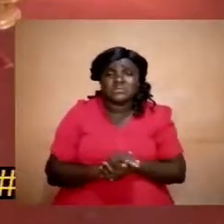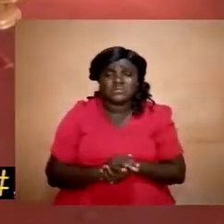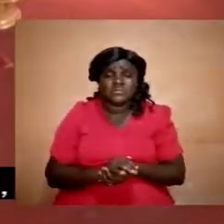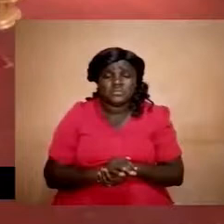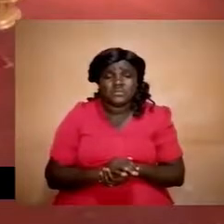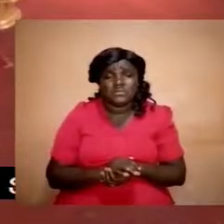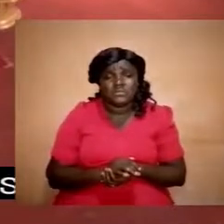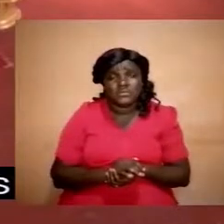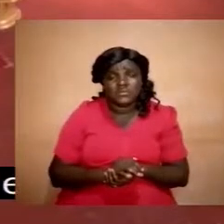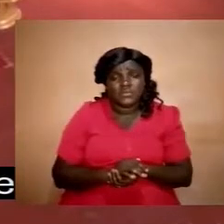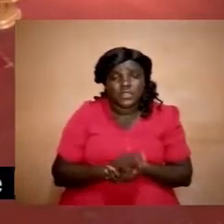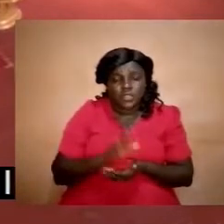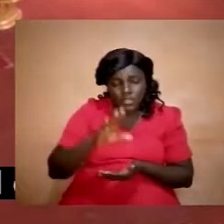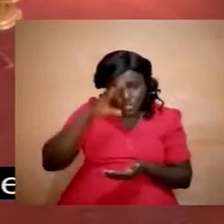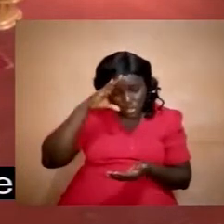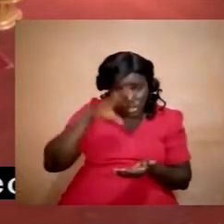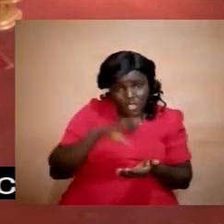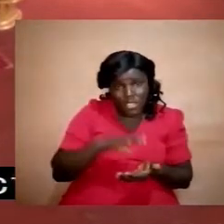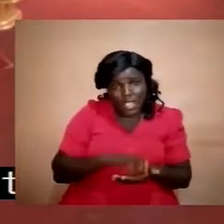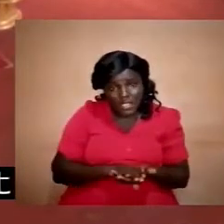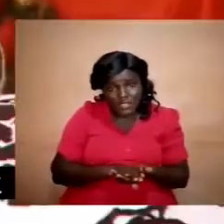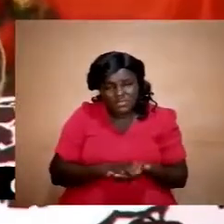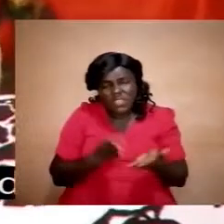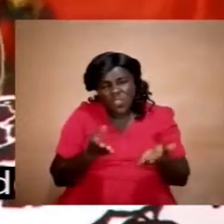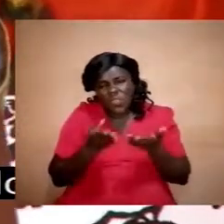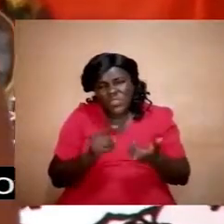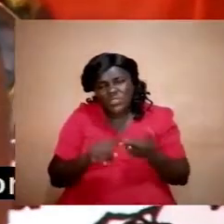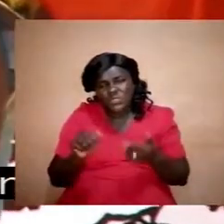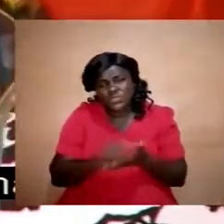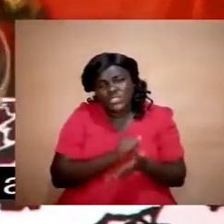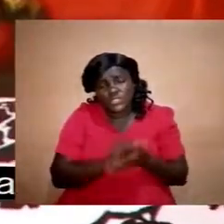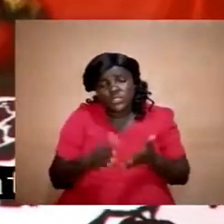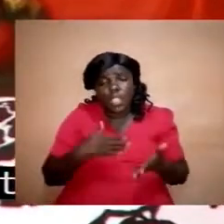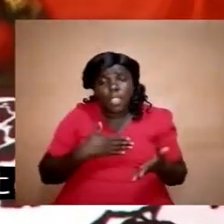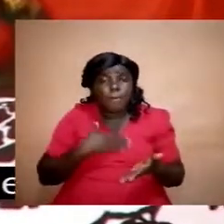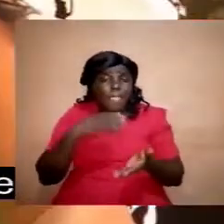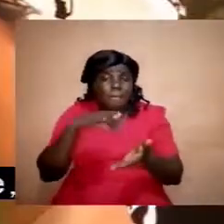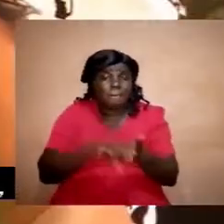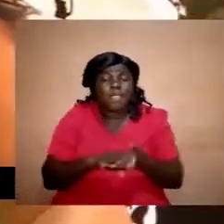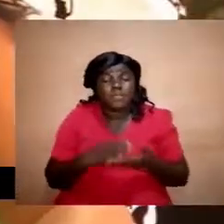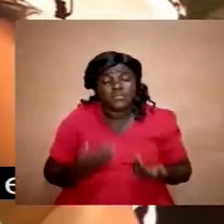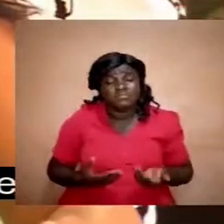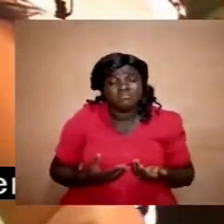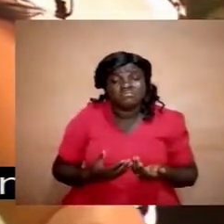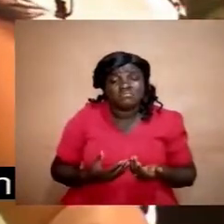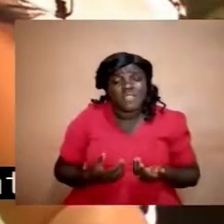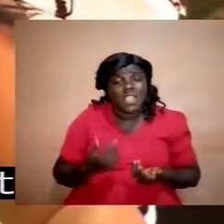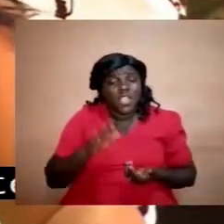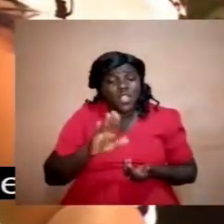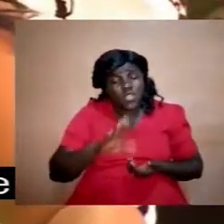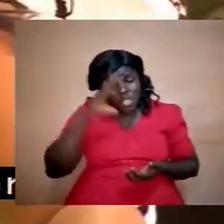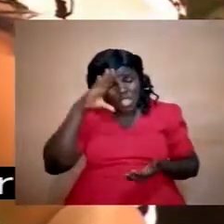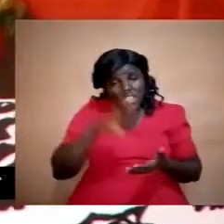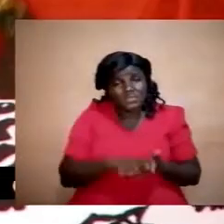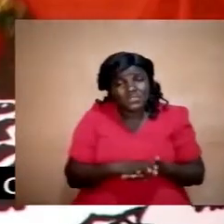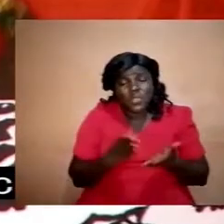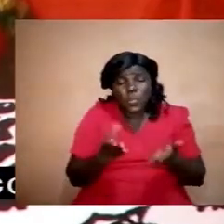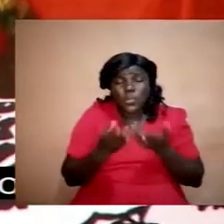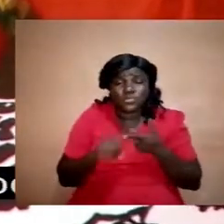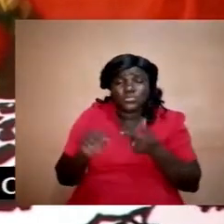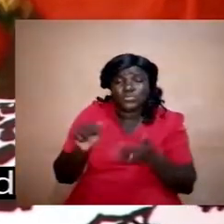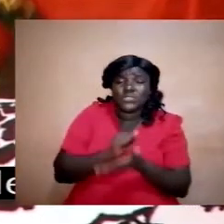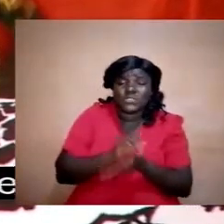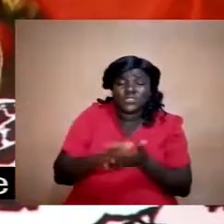Tracy, your husband wants to destroy my marriage. Your husband wants to destroy